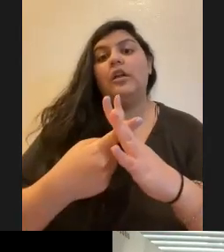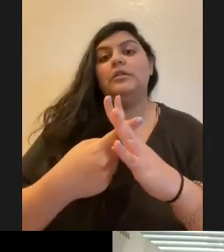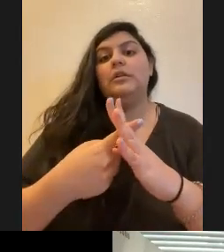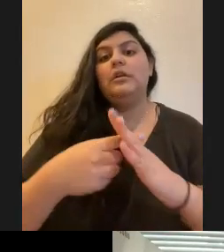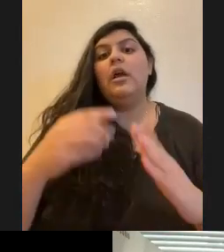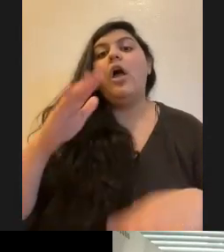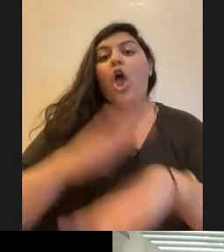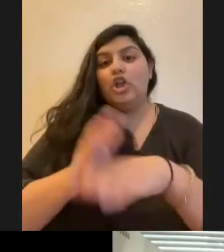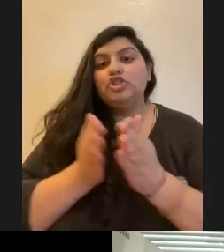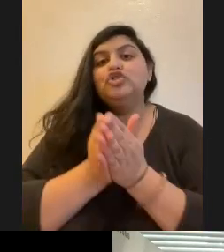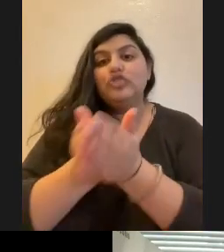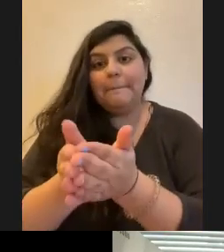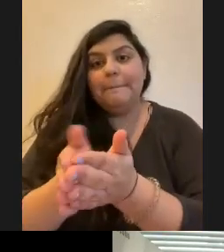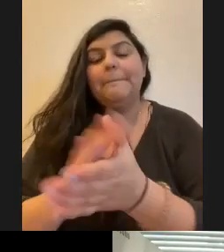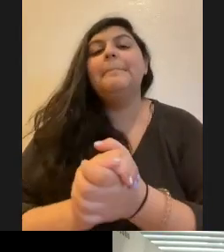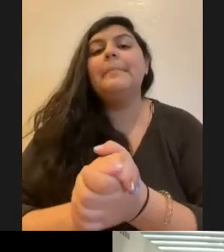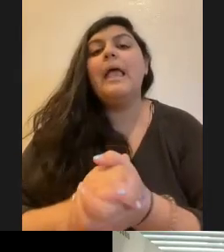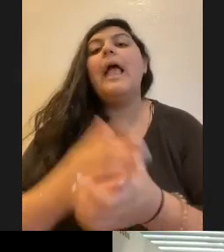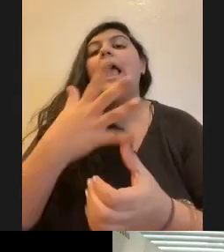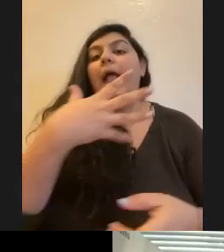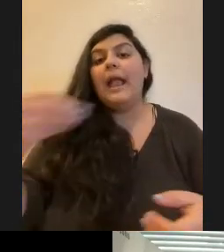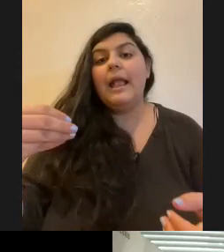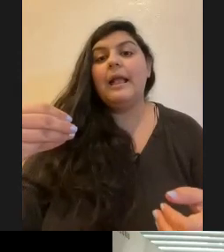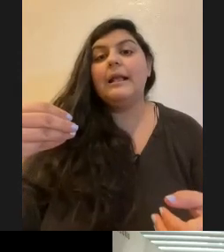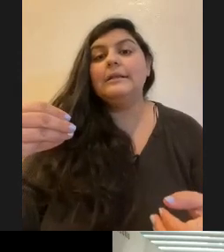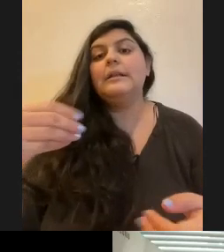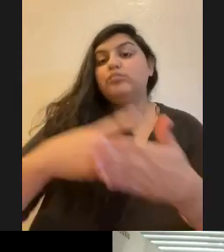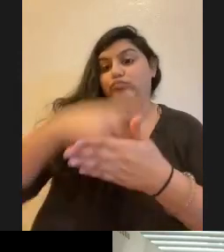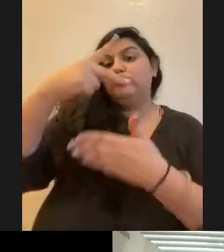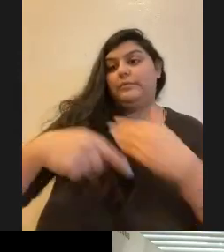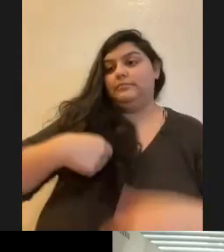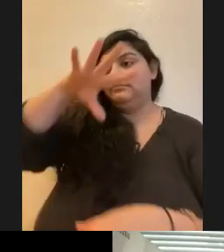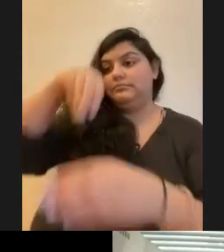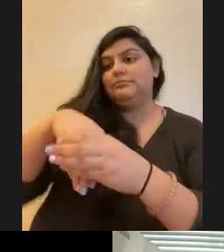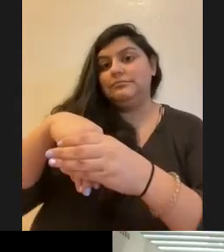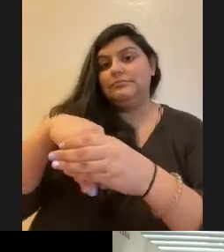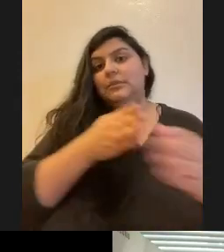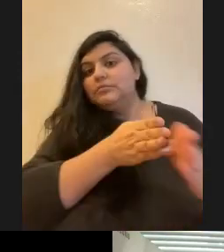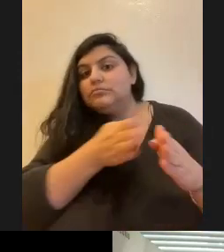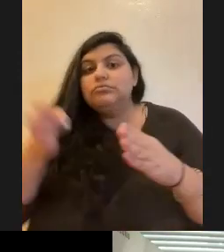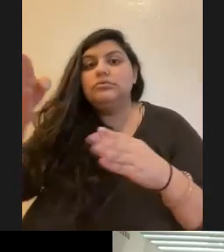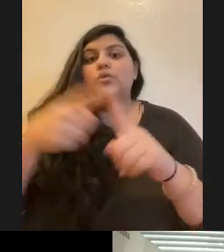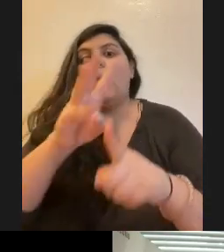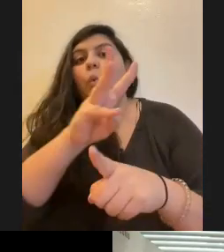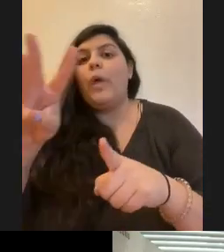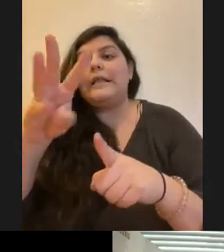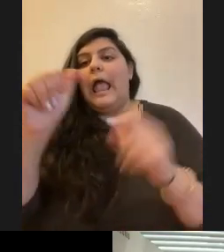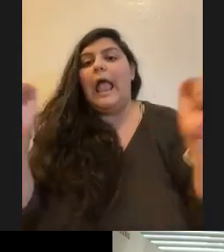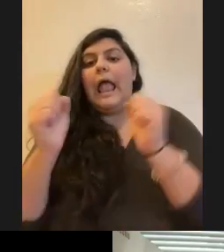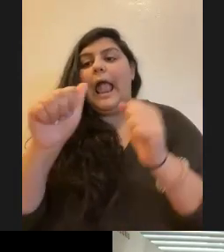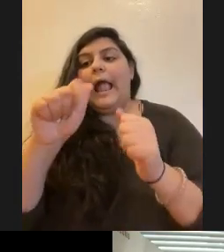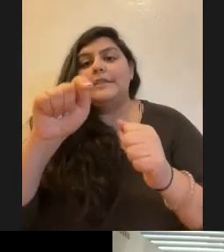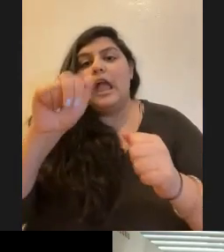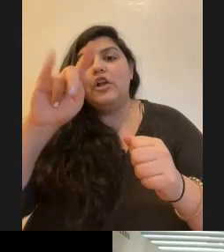a ship. And then the program I'm a part of, what goes all throughout the Western Antarctic Peninsula. So if you think of Antarctica, there's this